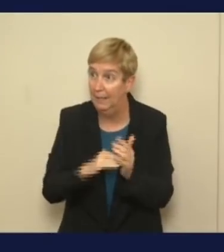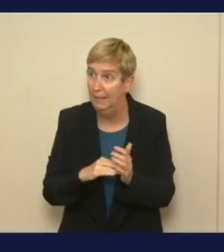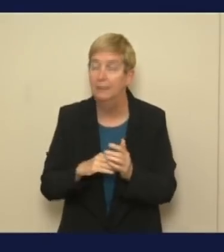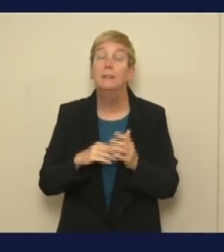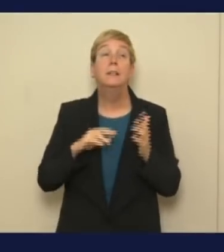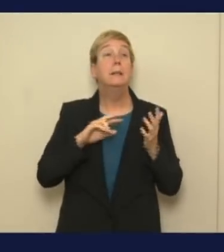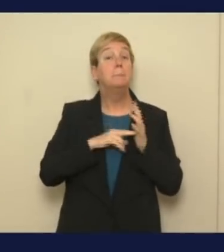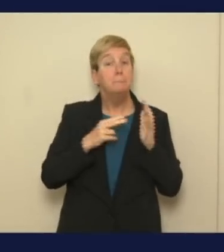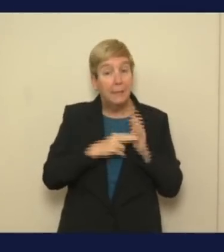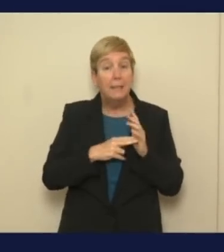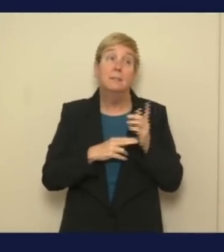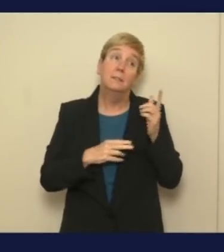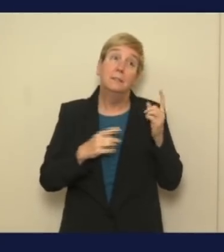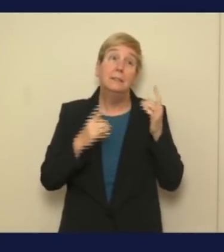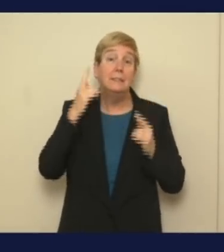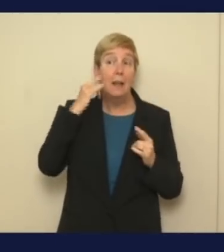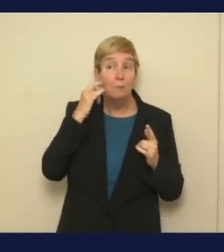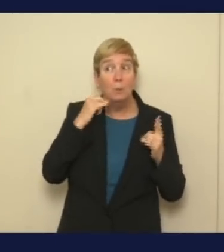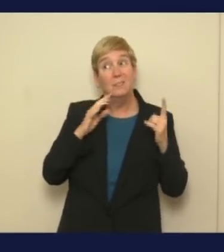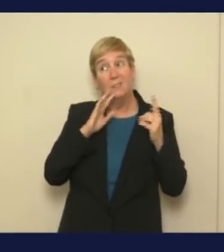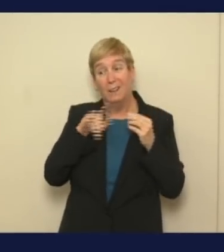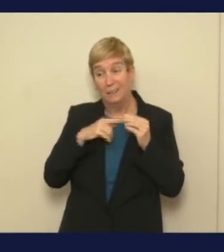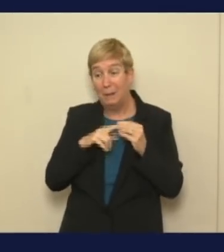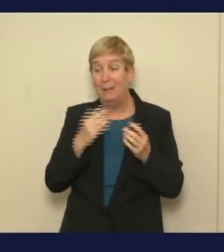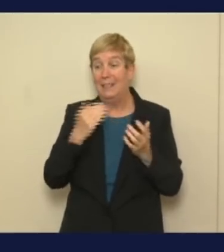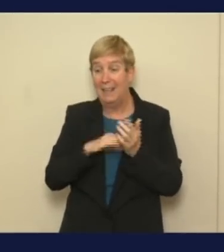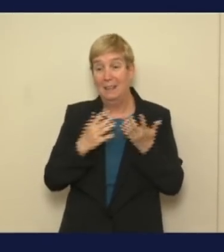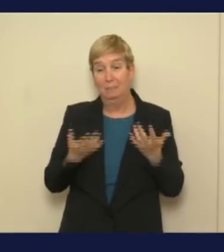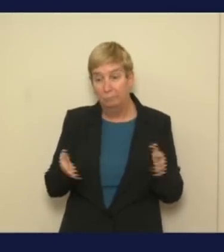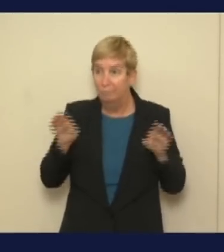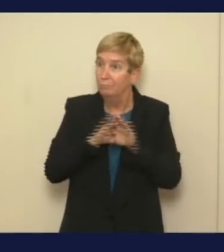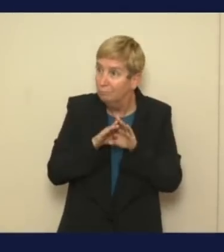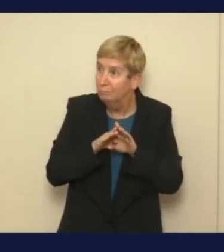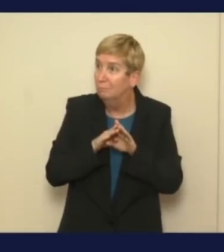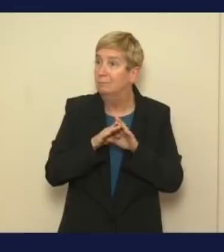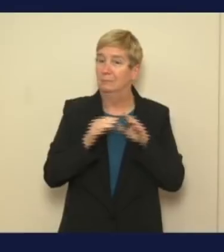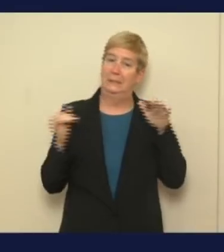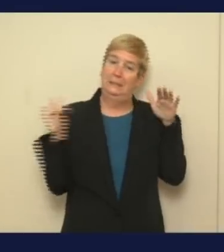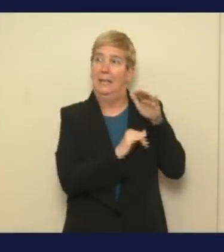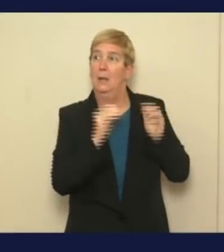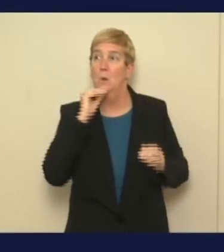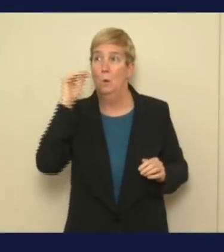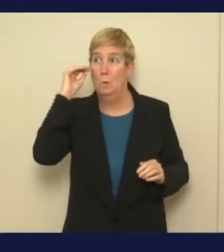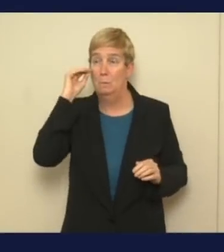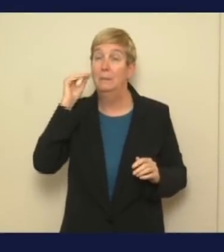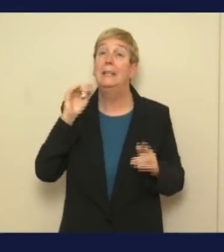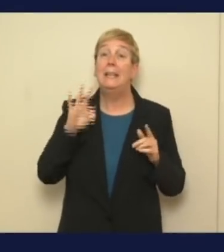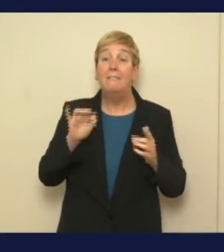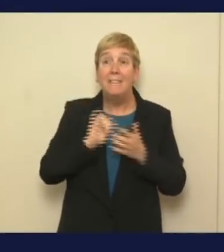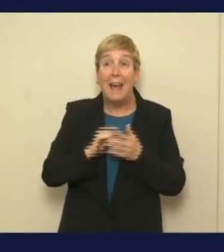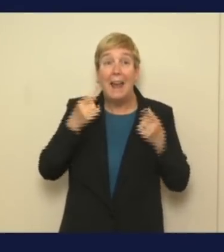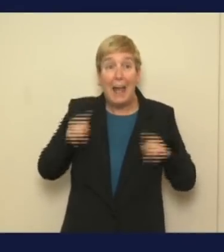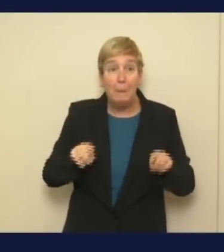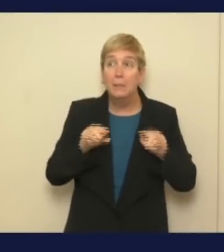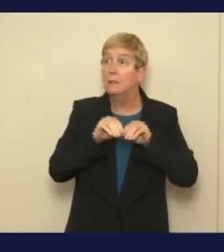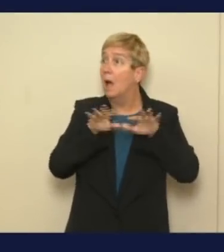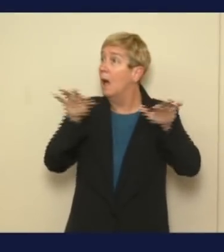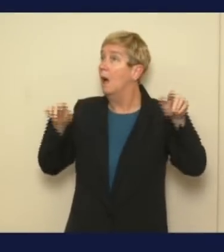basically lock down our communities and states again. And when this is occurring all across the country, it